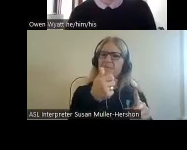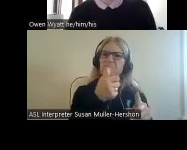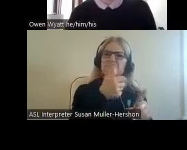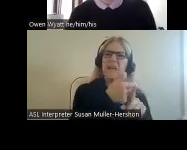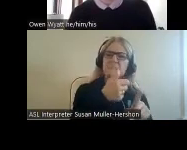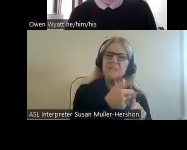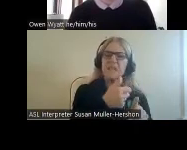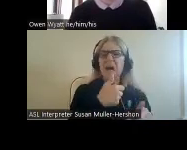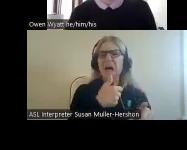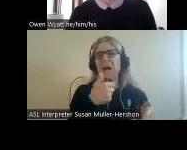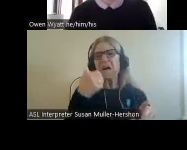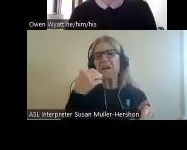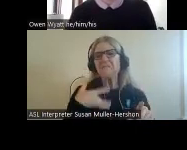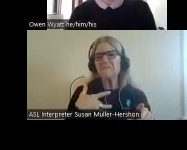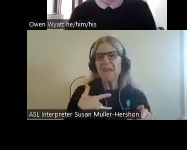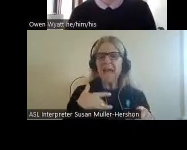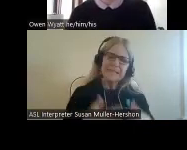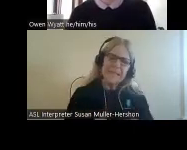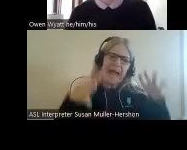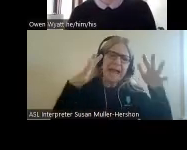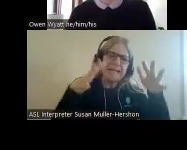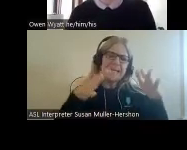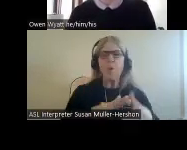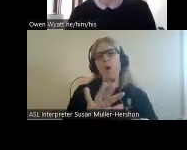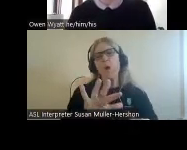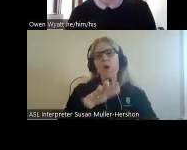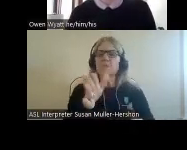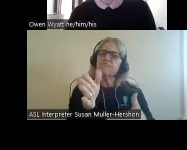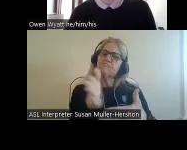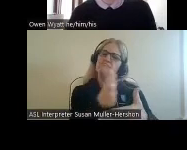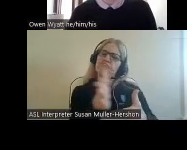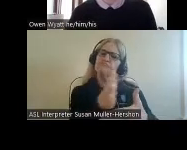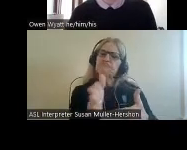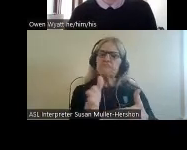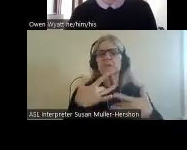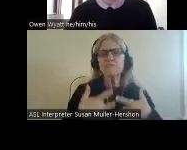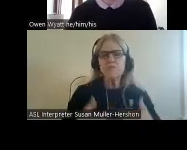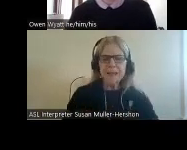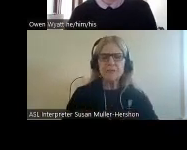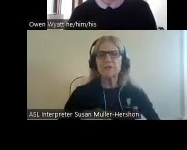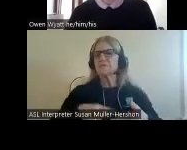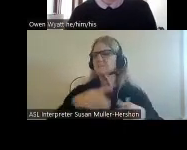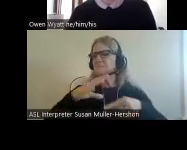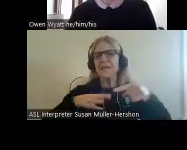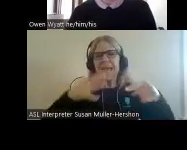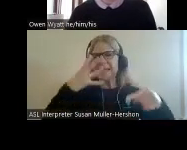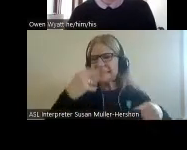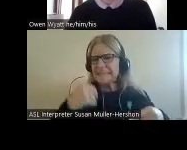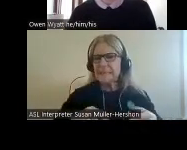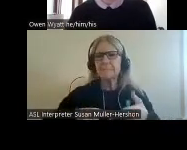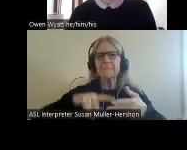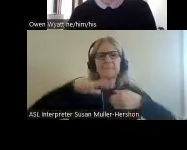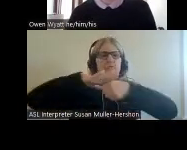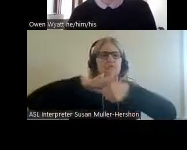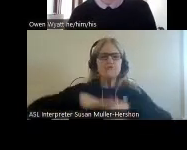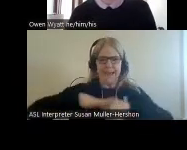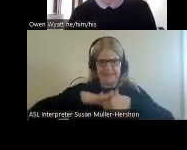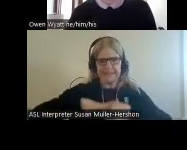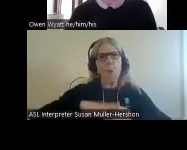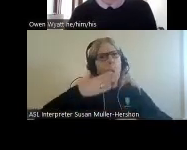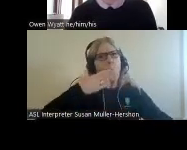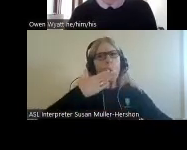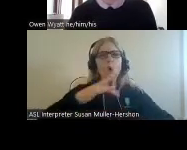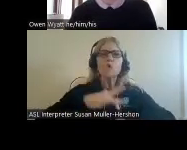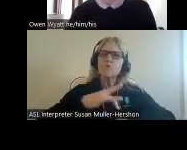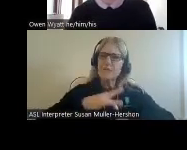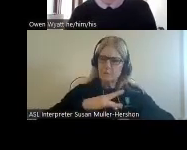and or mild to moderate depression, insomnia, or stress, and a good resource if